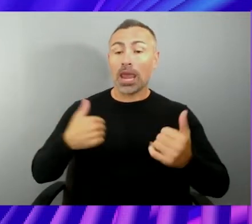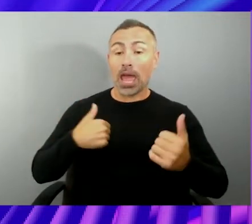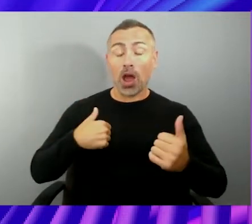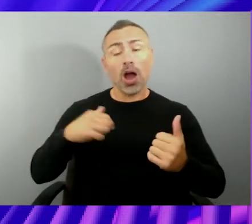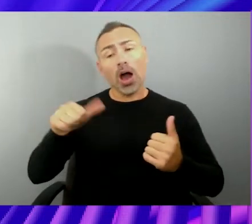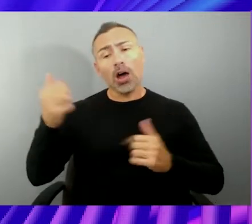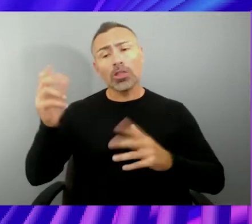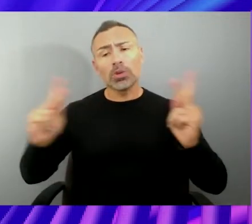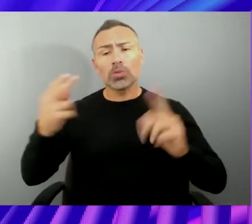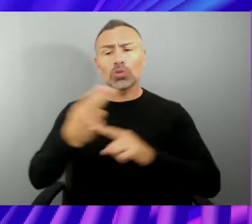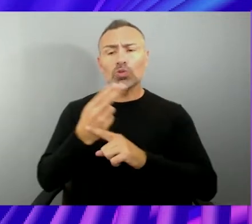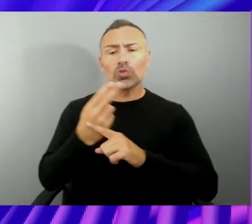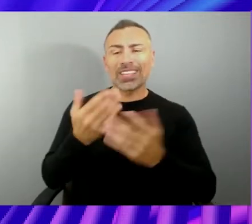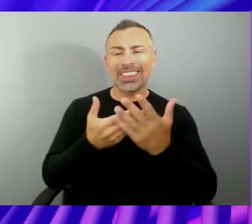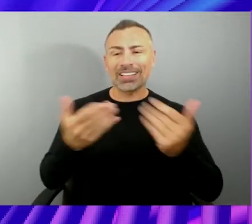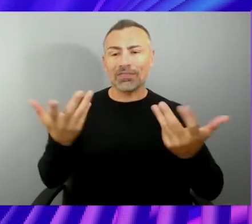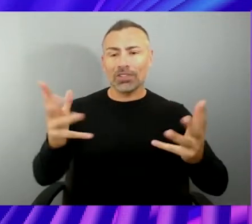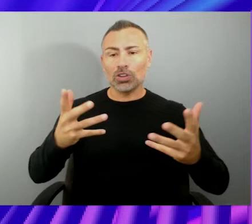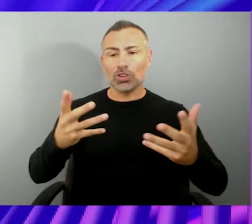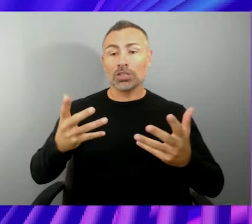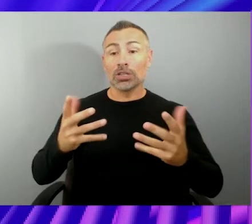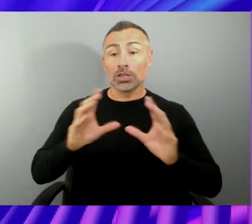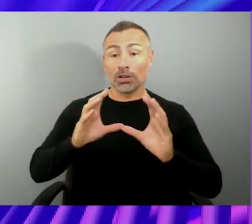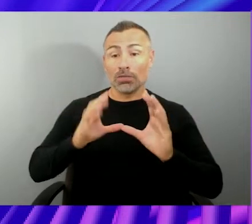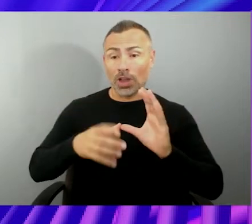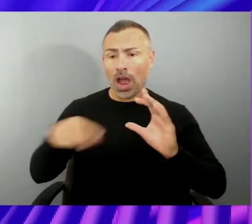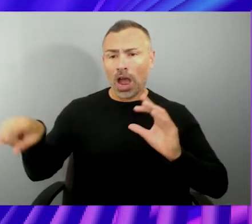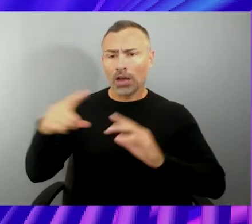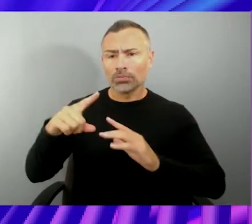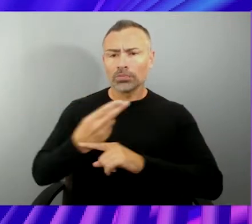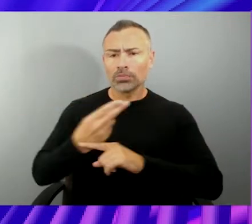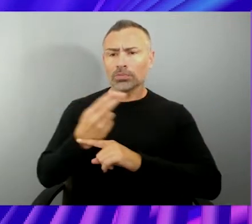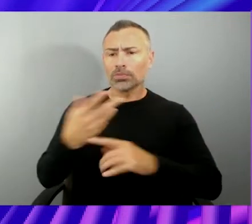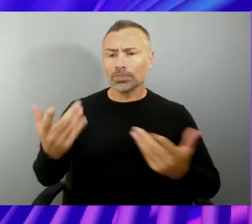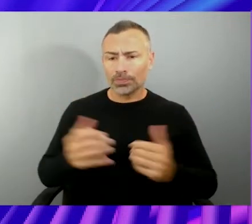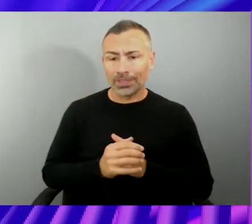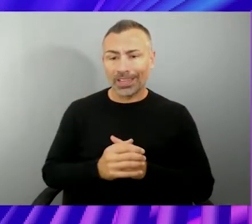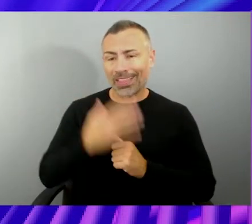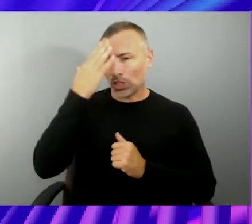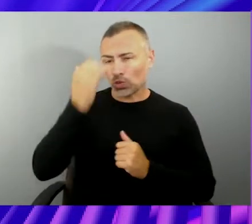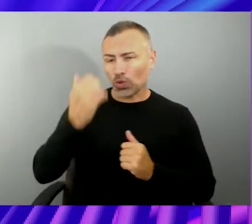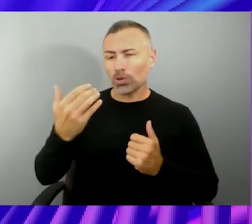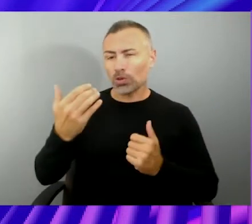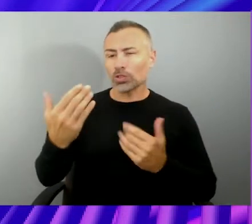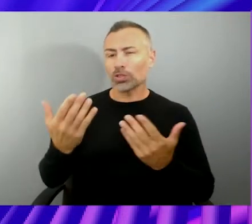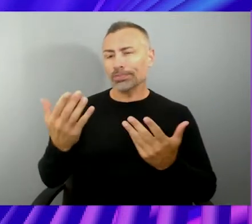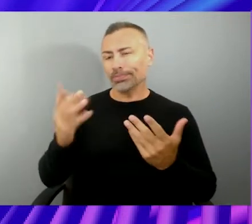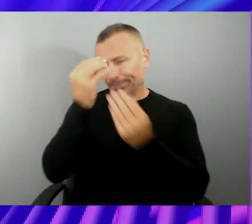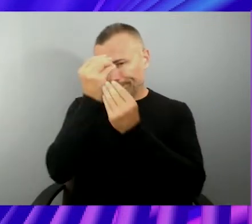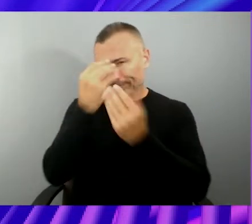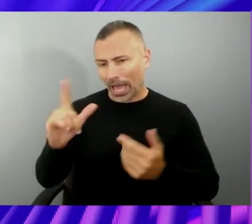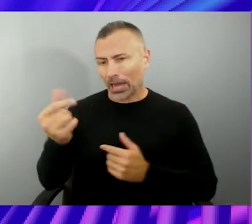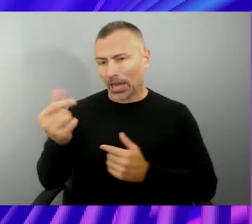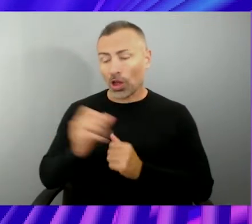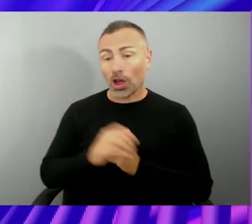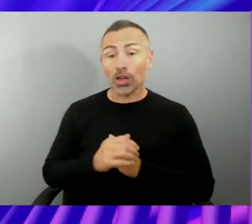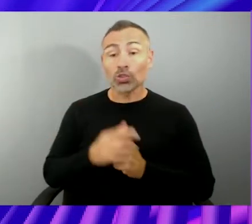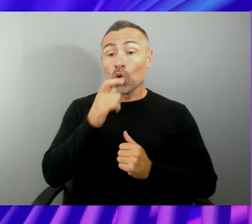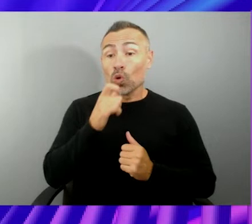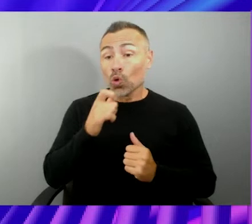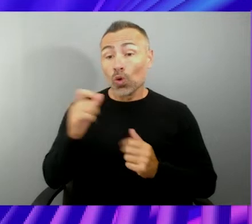into the service logs. So as an example, S3 data events, who's uploading, who's downloading objects or keys from my actual